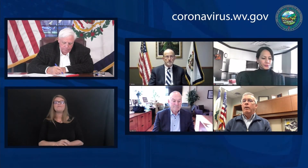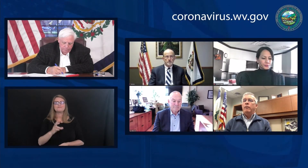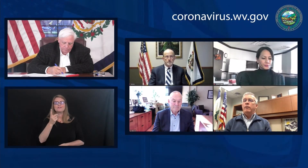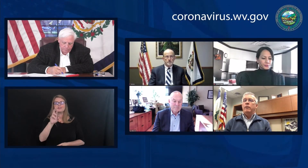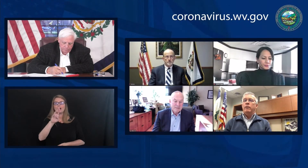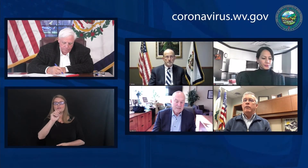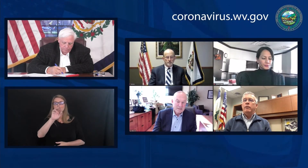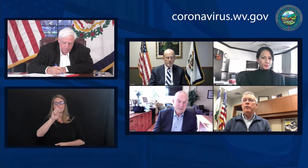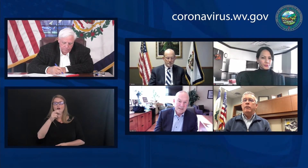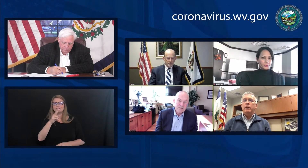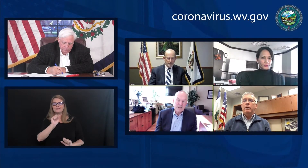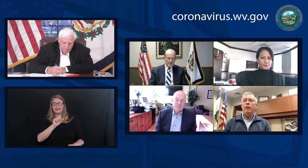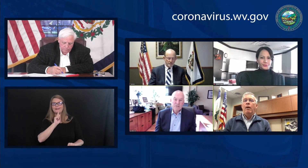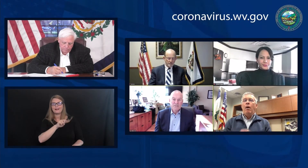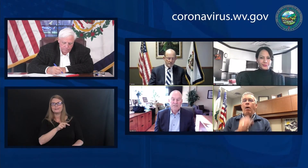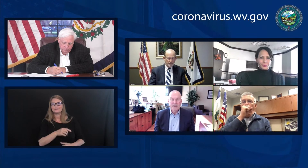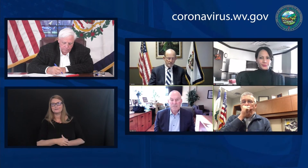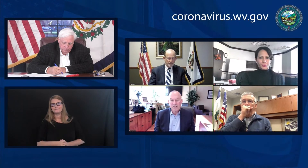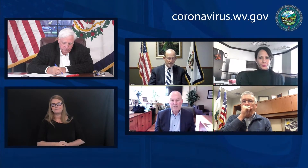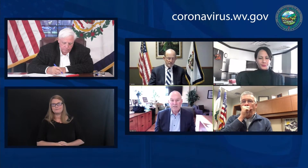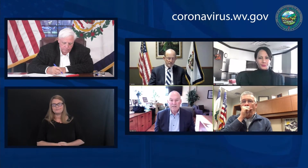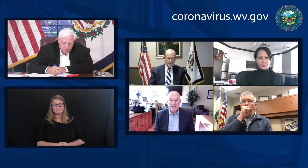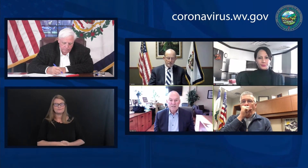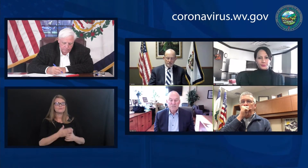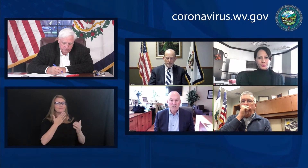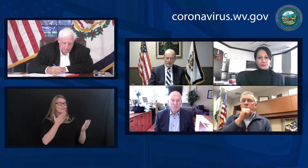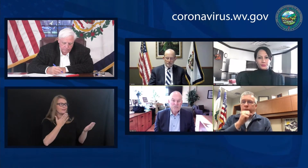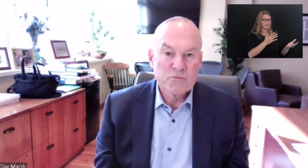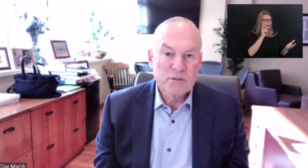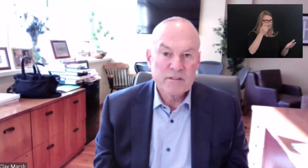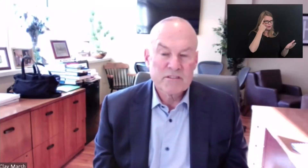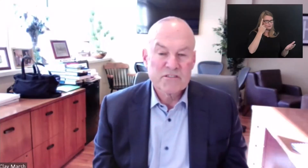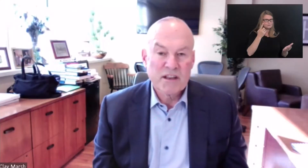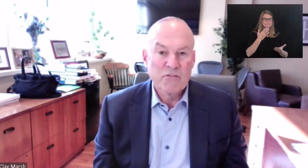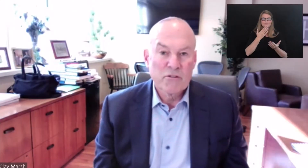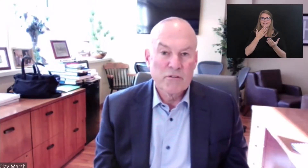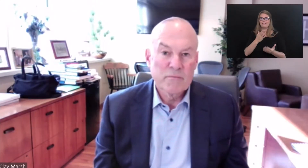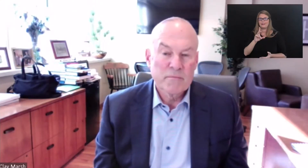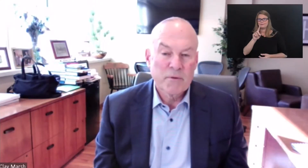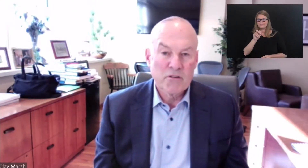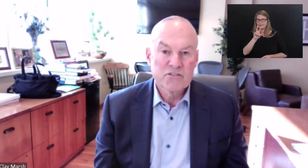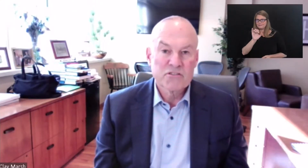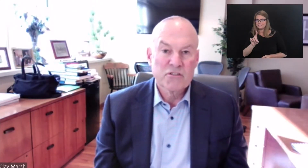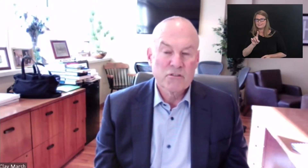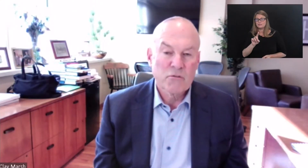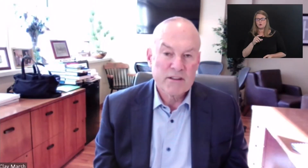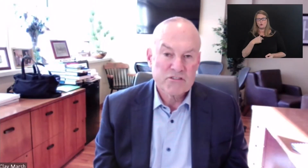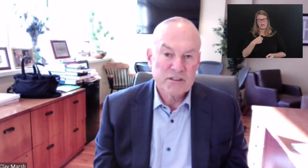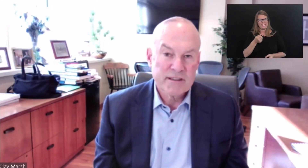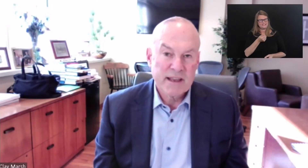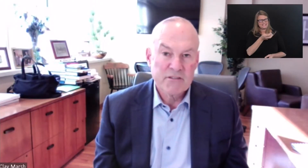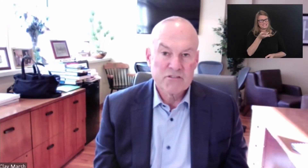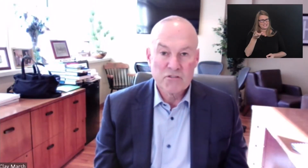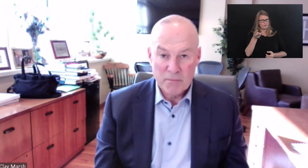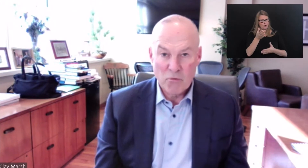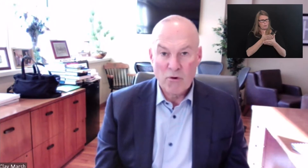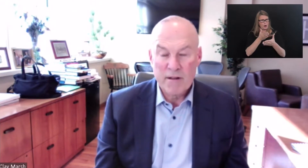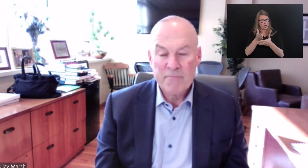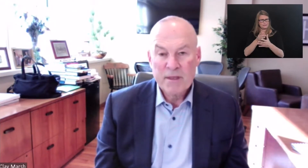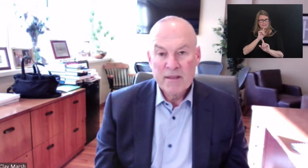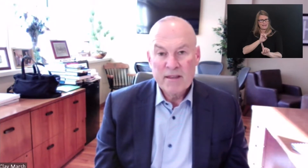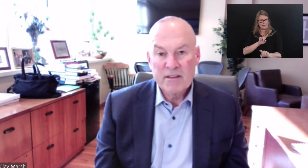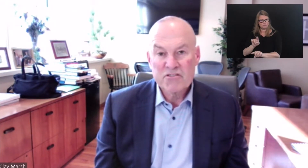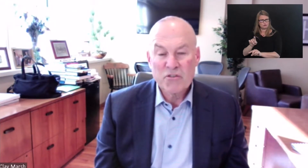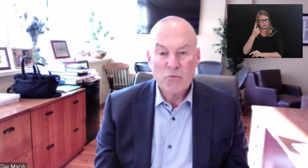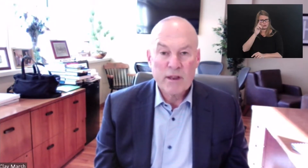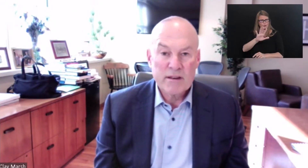you. Thank you, Governor, and thank you, David. So there's really several parts to your question, David. So number